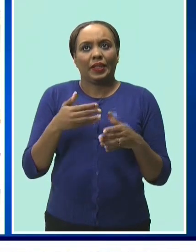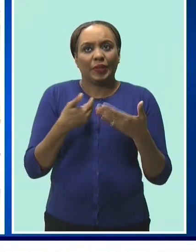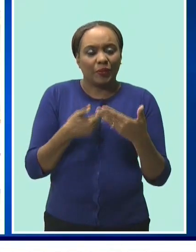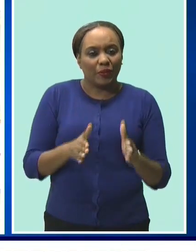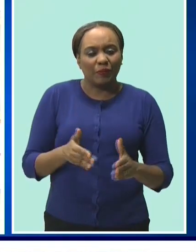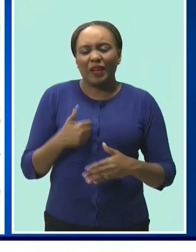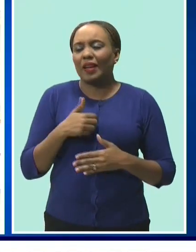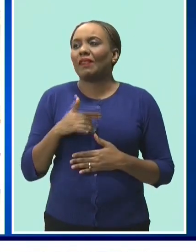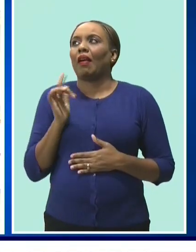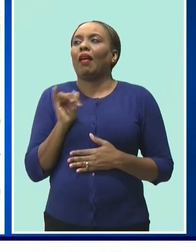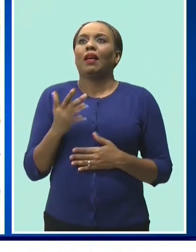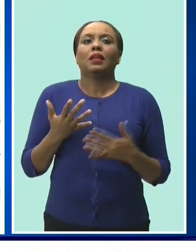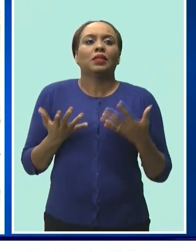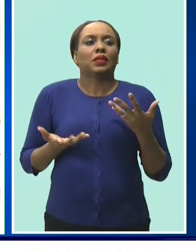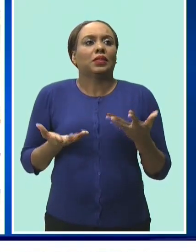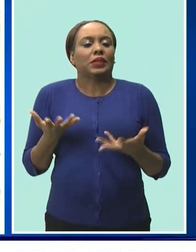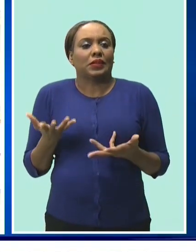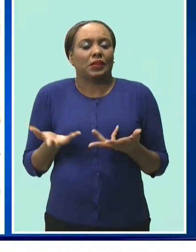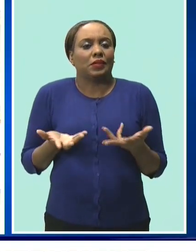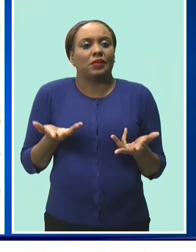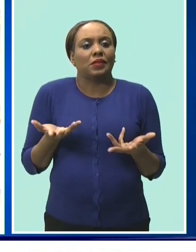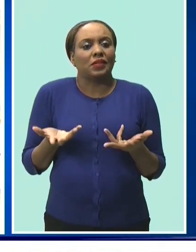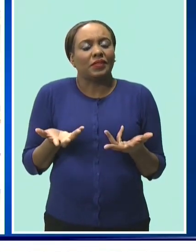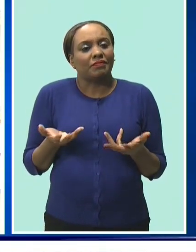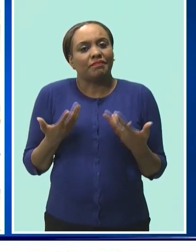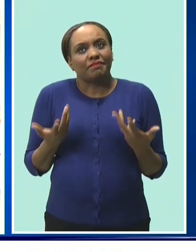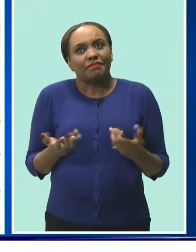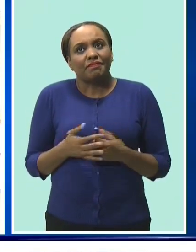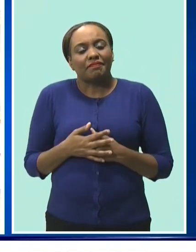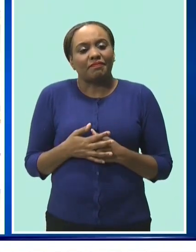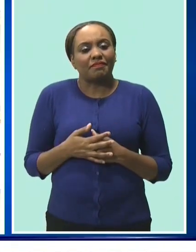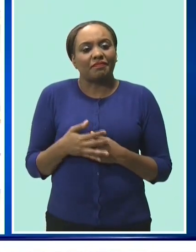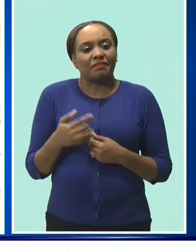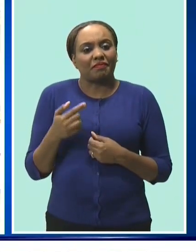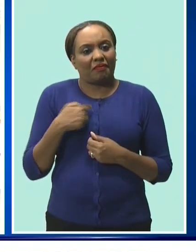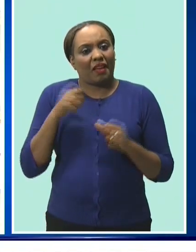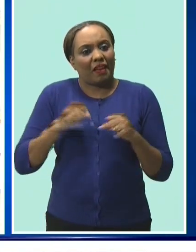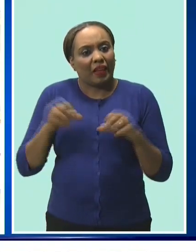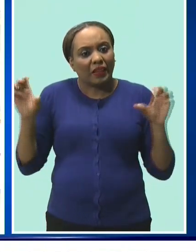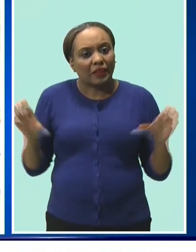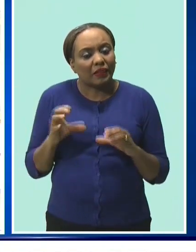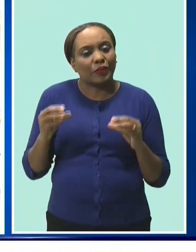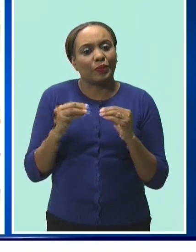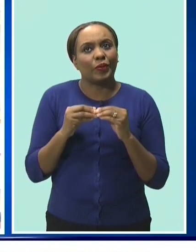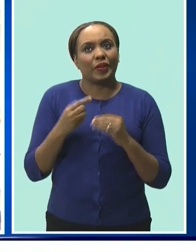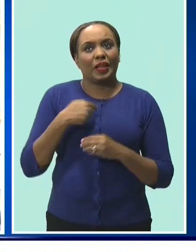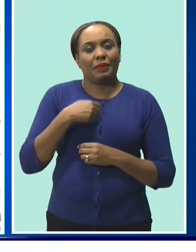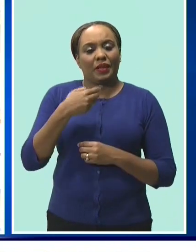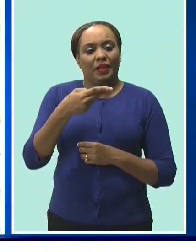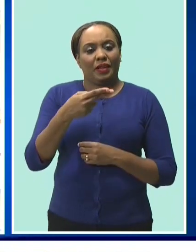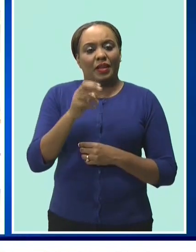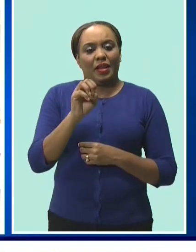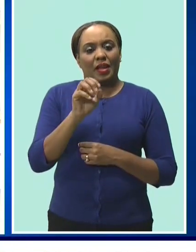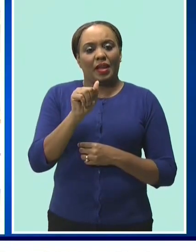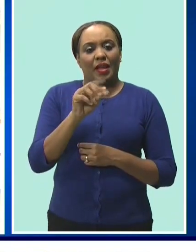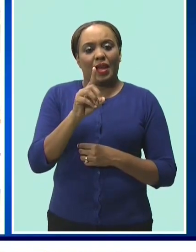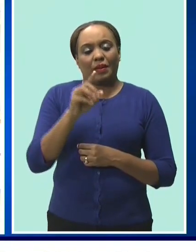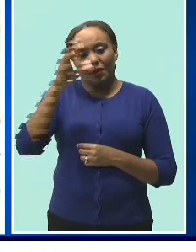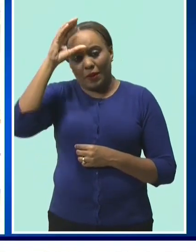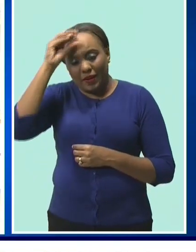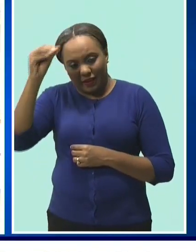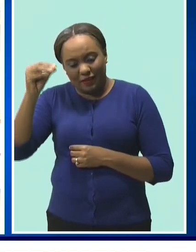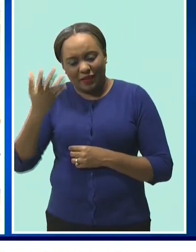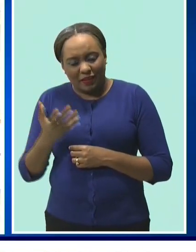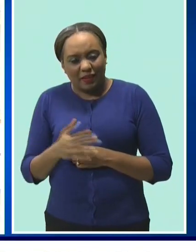like that I can do more in my capacity as head boy than just be a figurehead. But I feel also